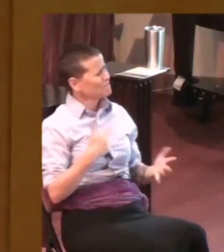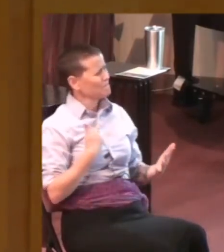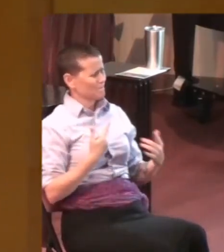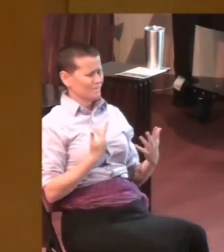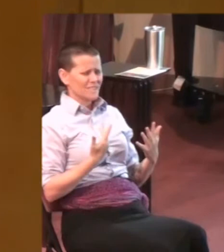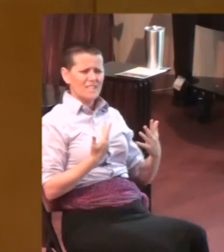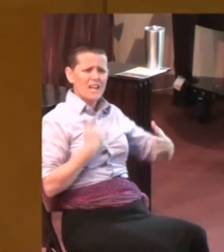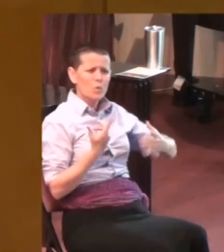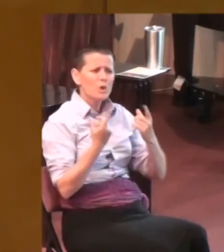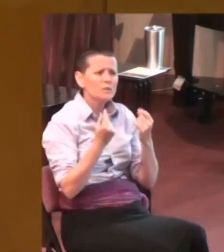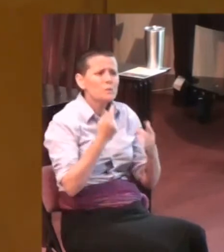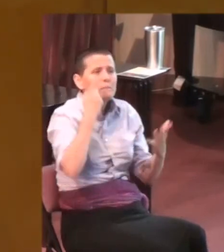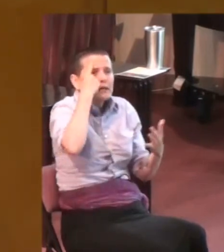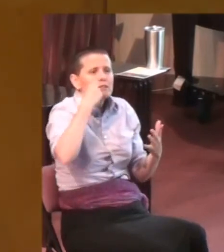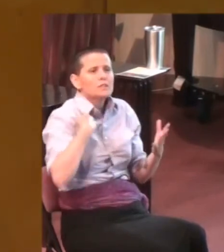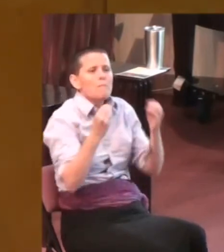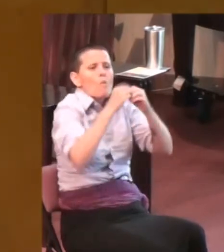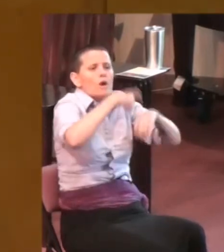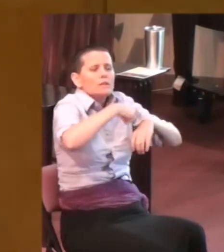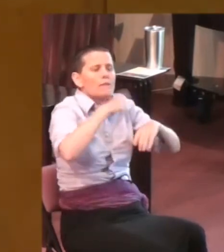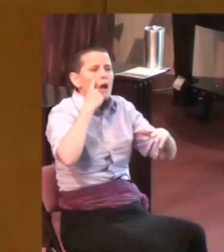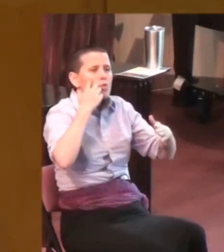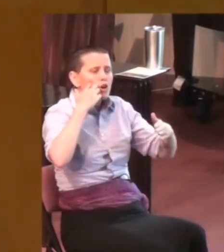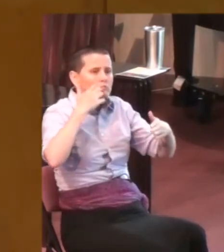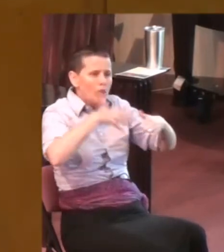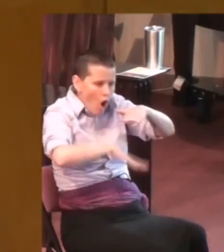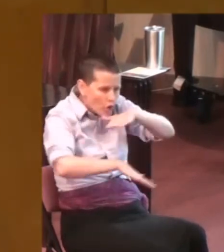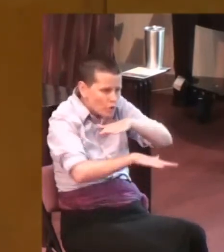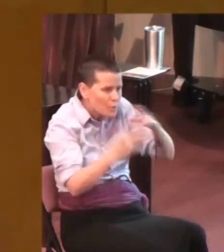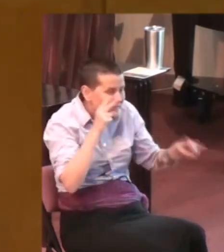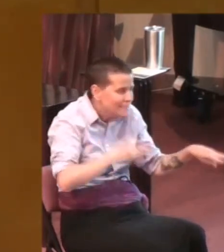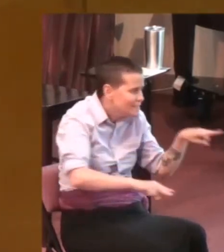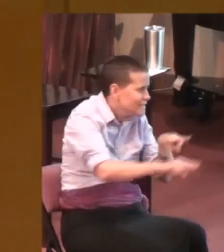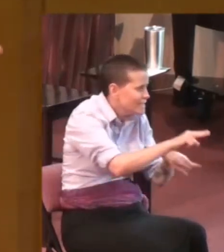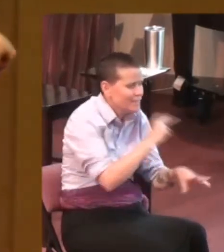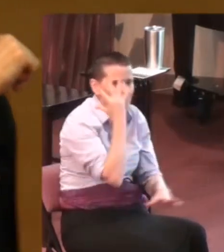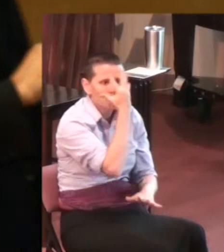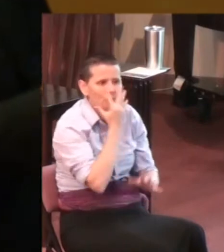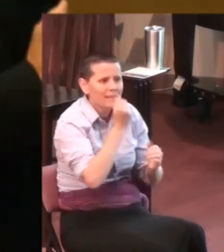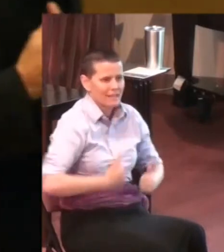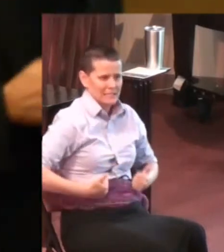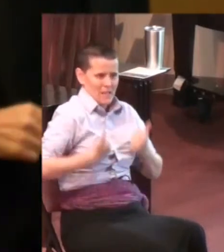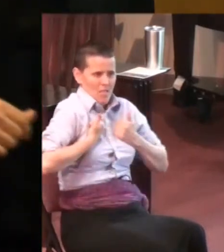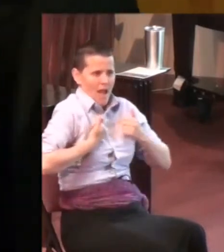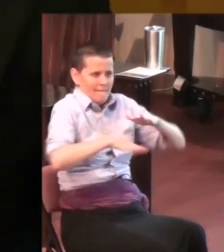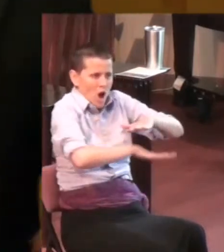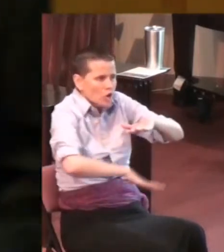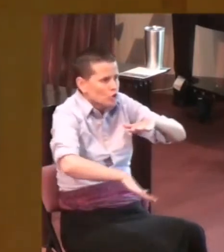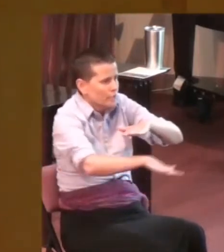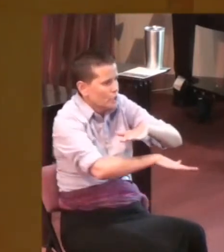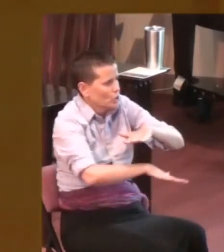the craving of our heart to bring it with us wherever we go. And yet, I was in